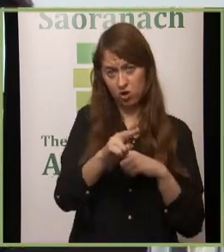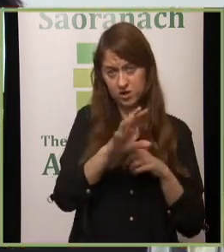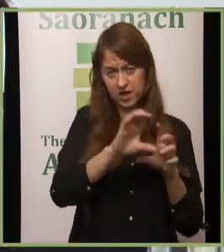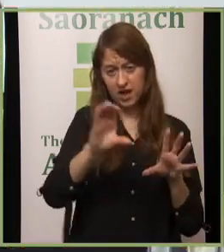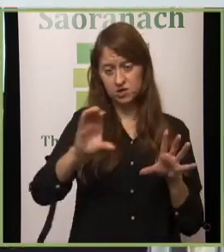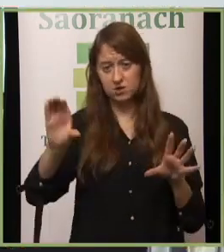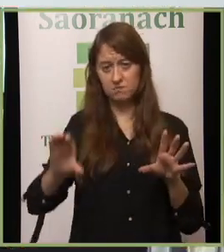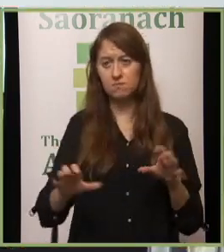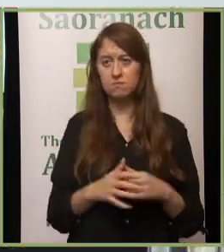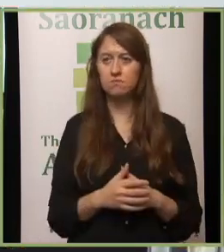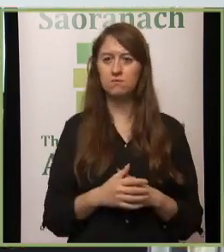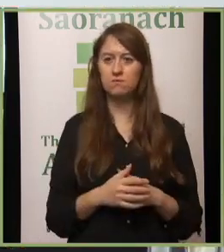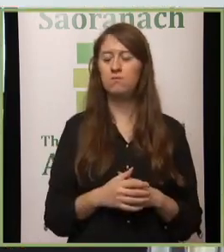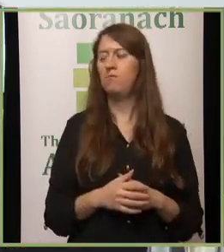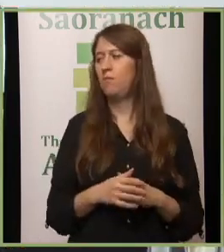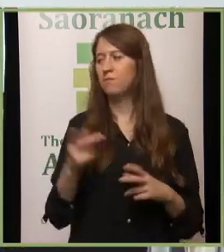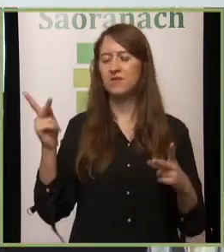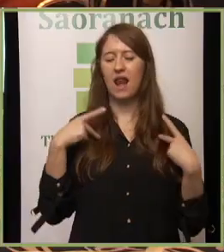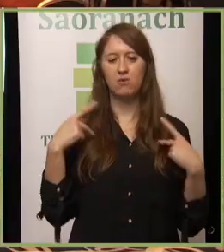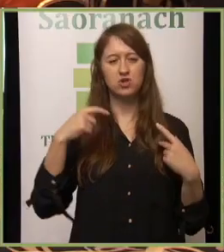might be in trouble with it. Johnny?